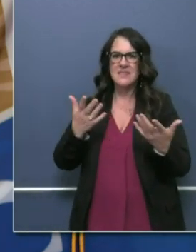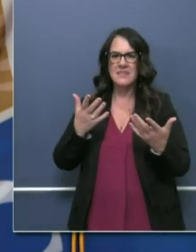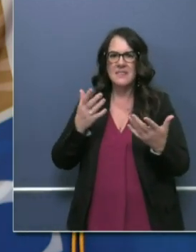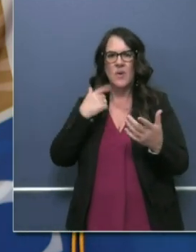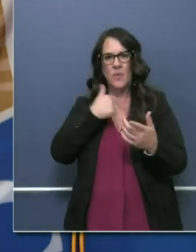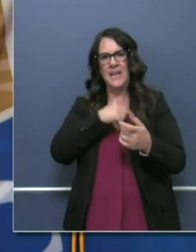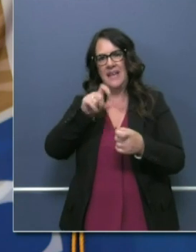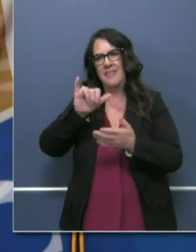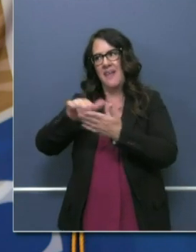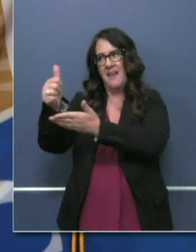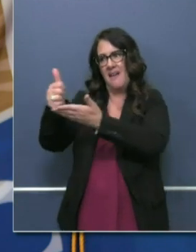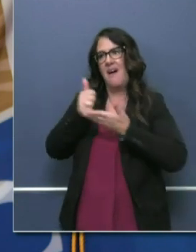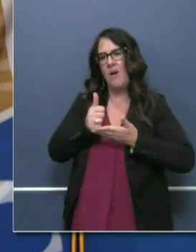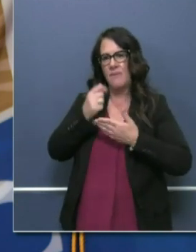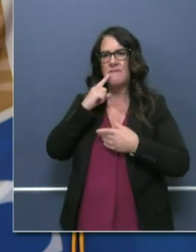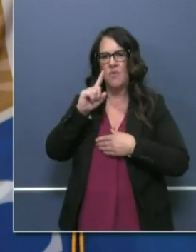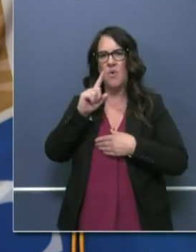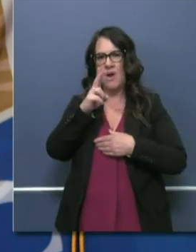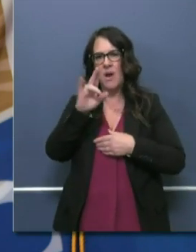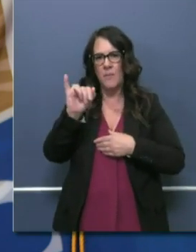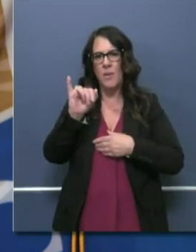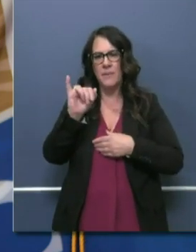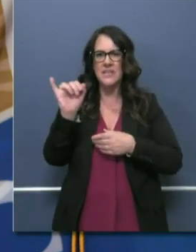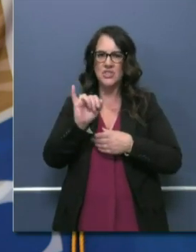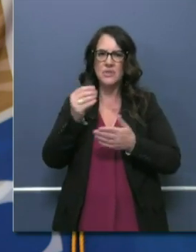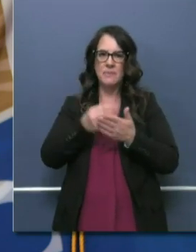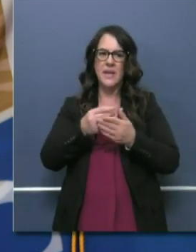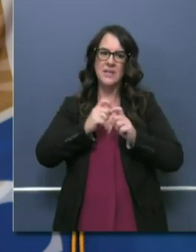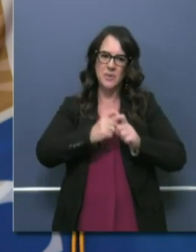insurance. Karma Dickerson, Fox 40.